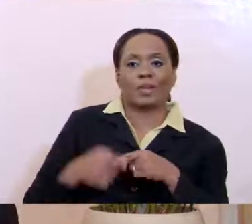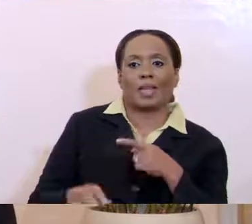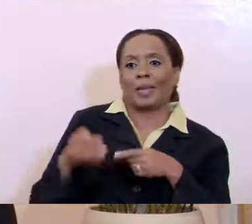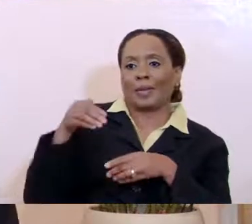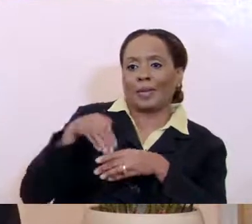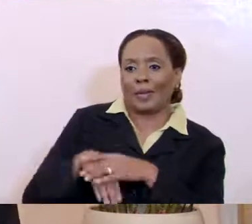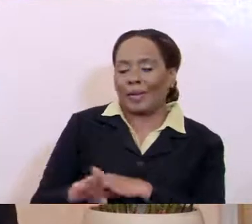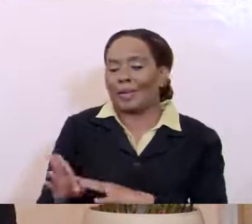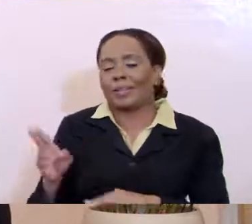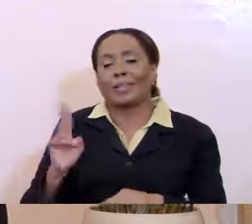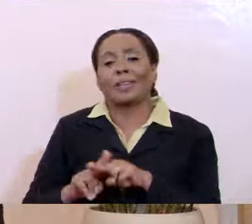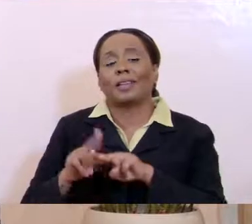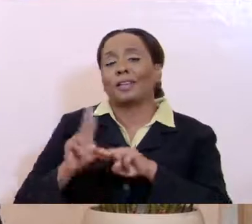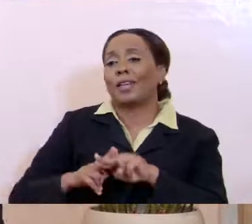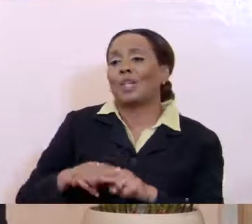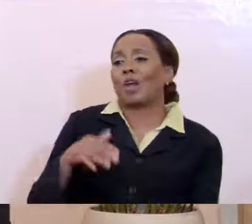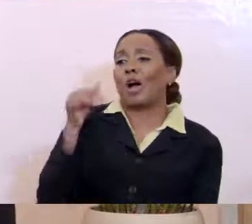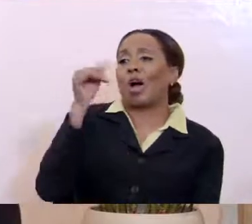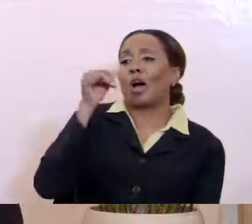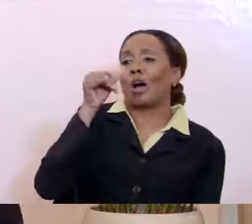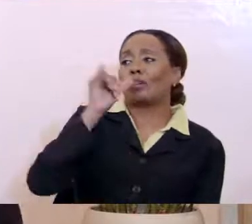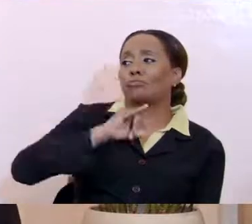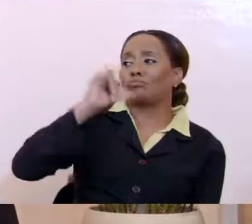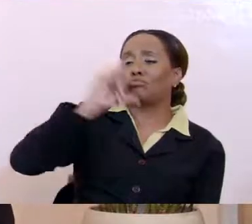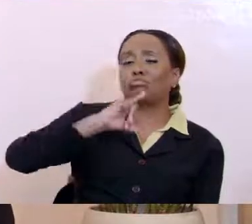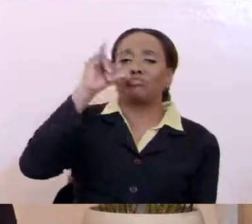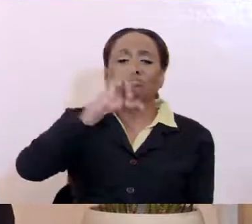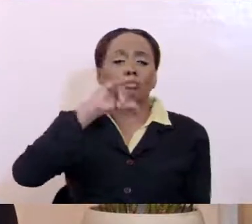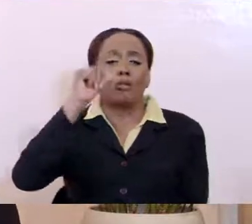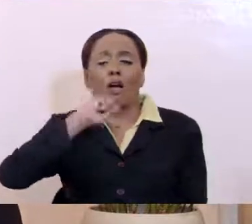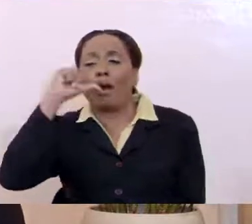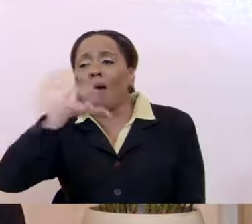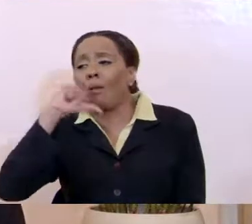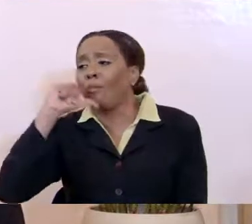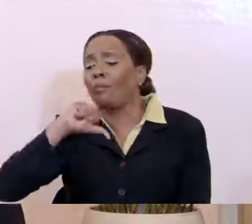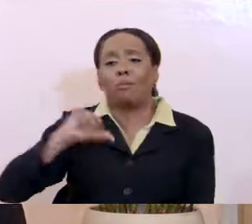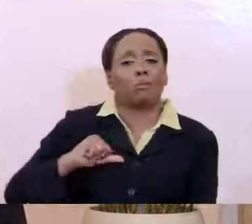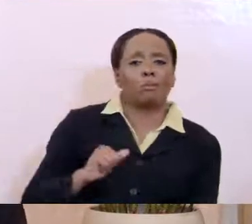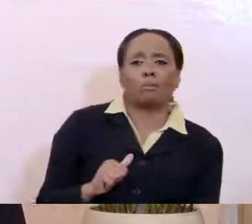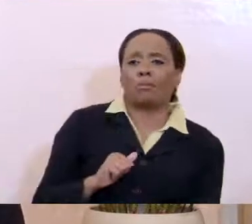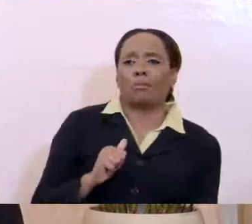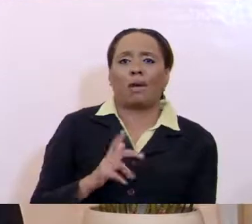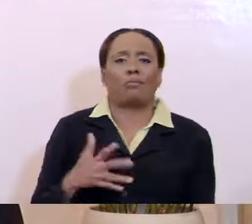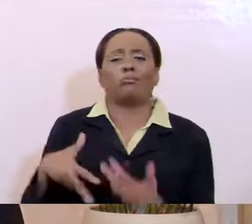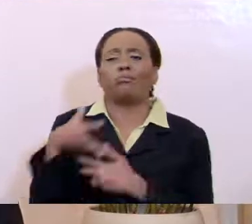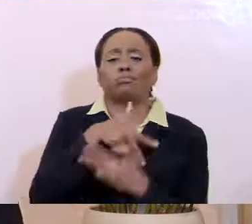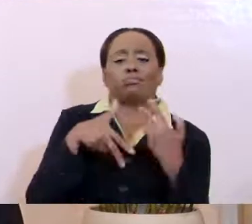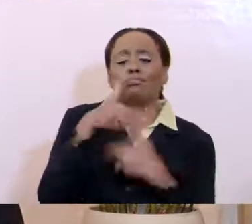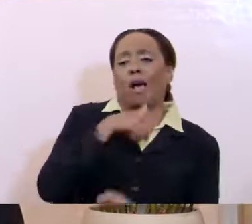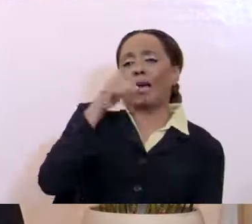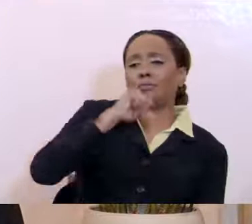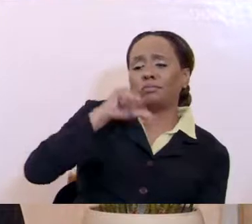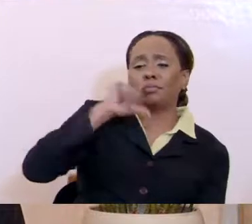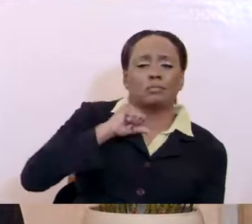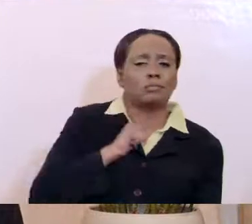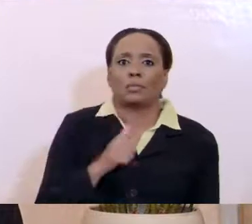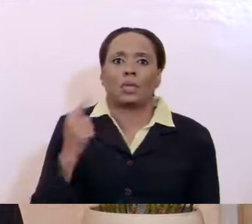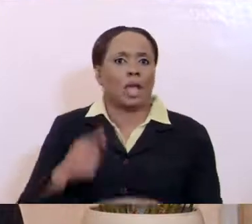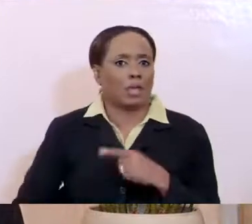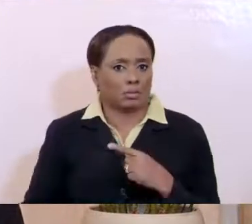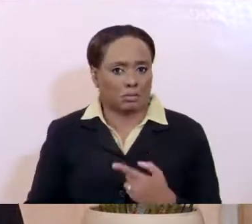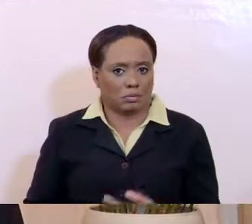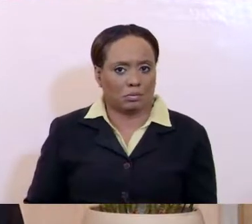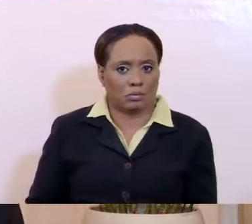to facilitate the kind of gregarious behavior that Barbadians are known for. So